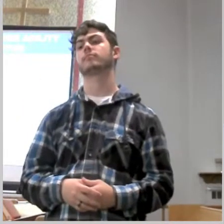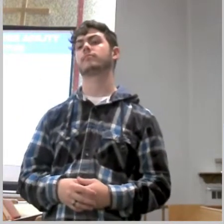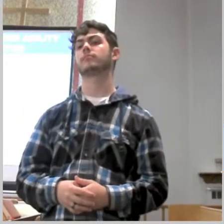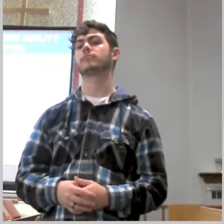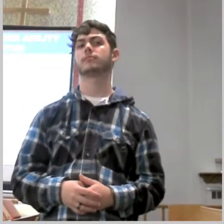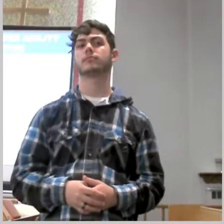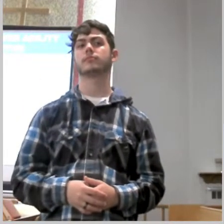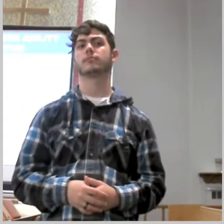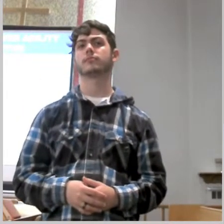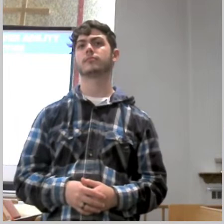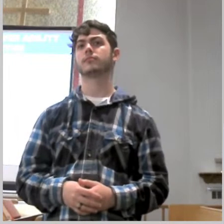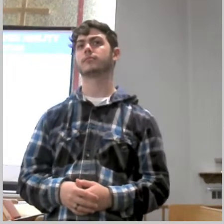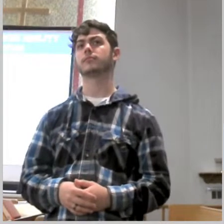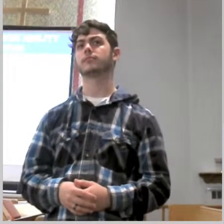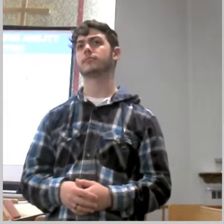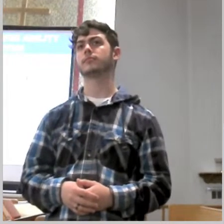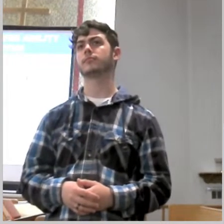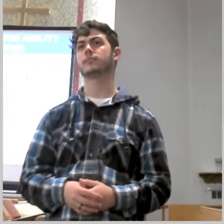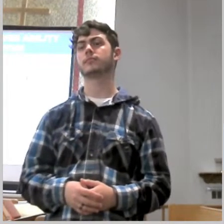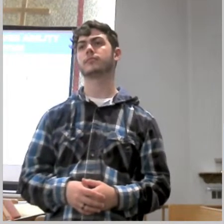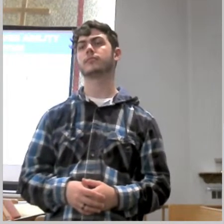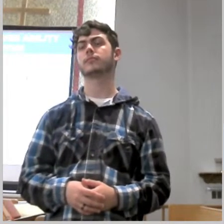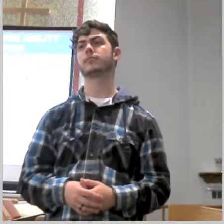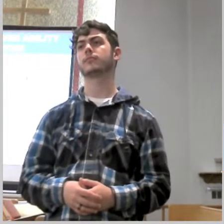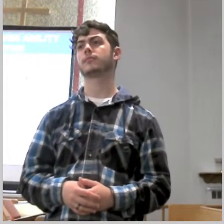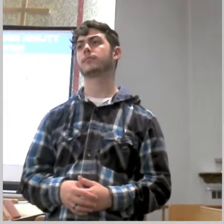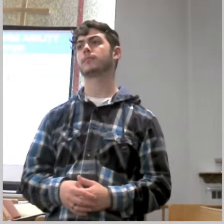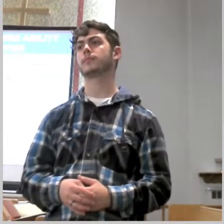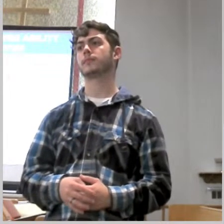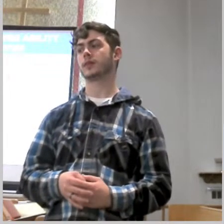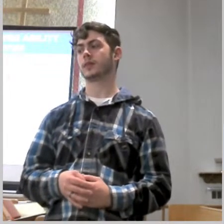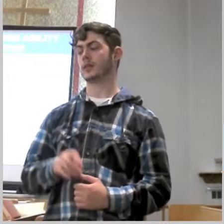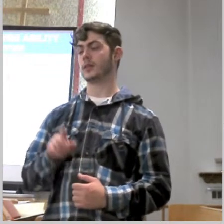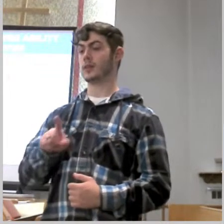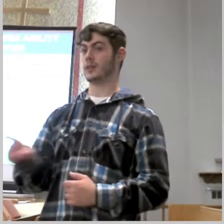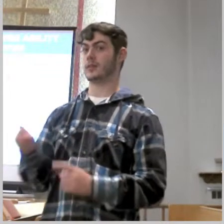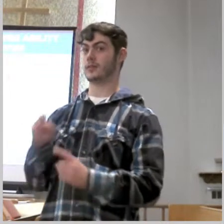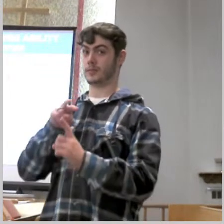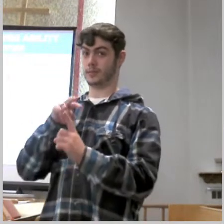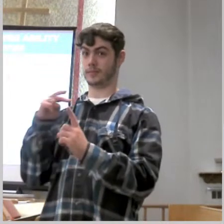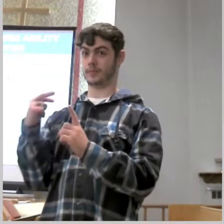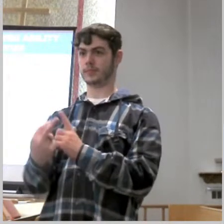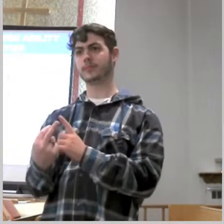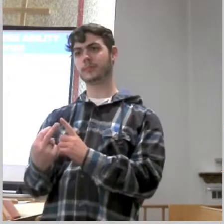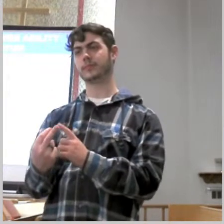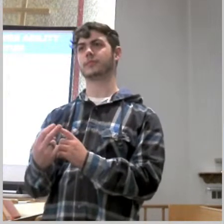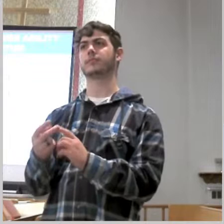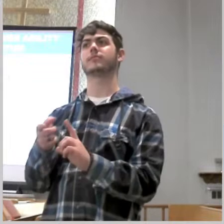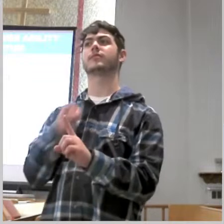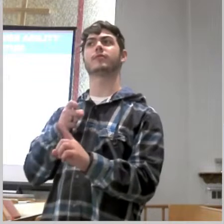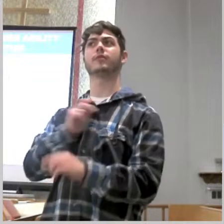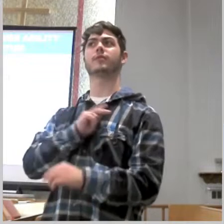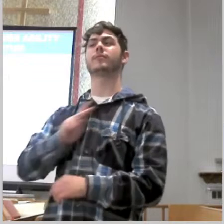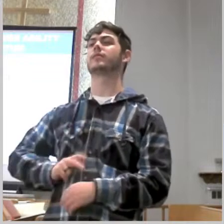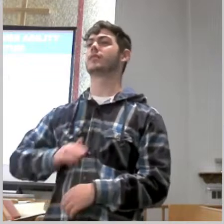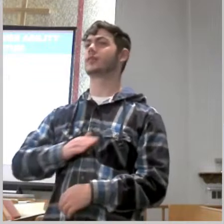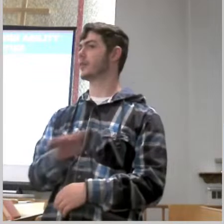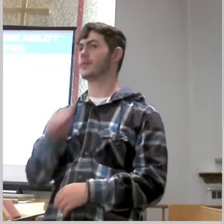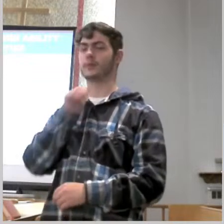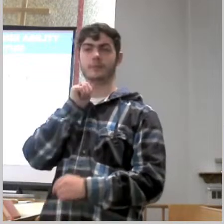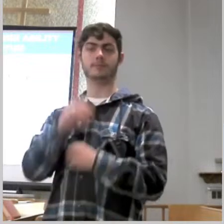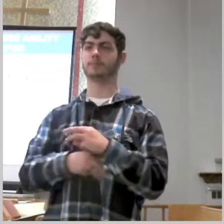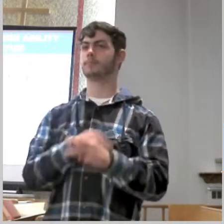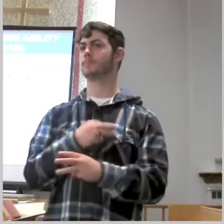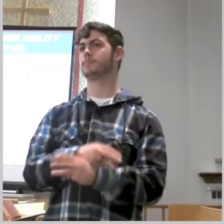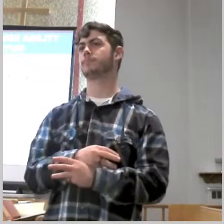their giving stand out, because their perspective was kingdom-oriented. And this is a very powerful motive that